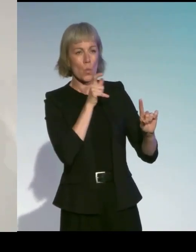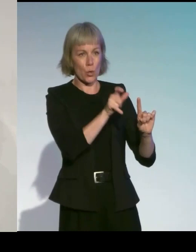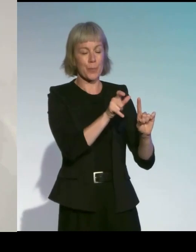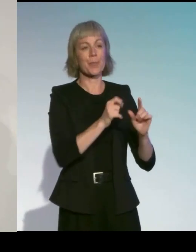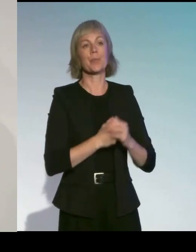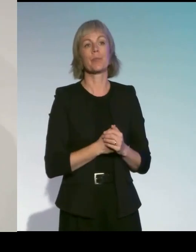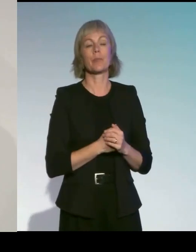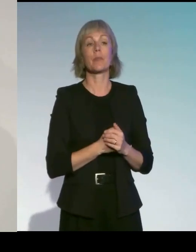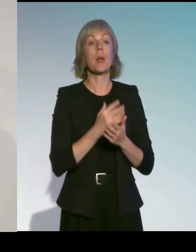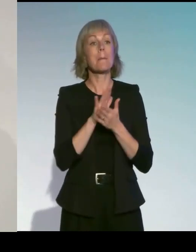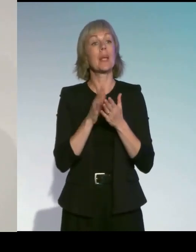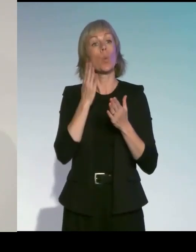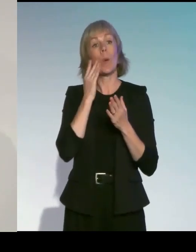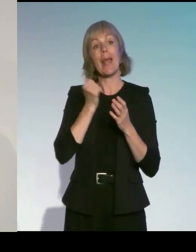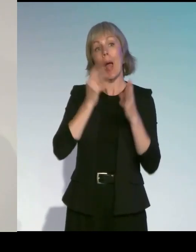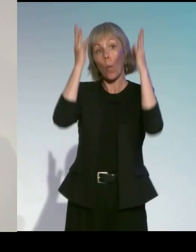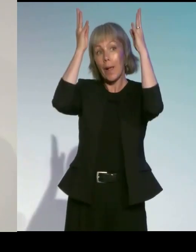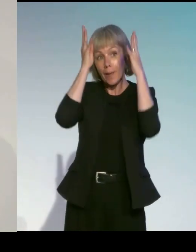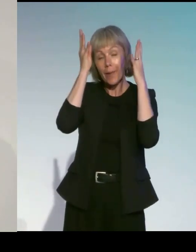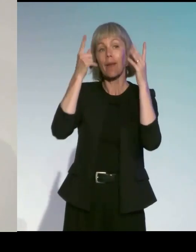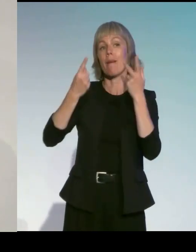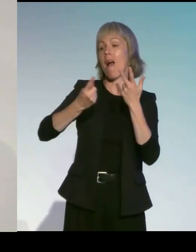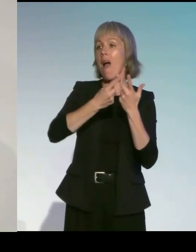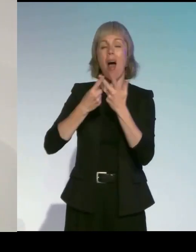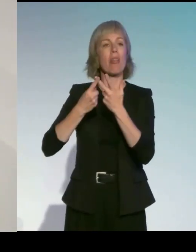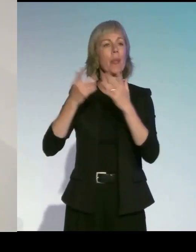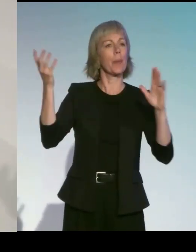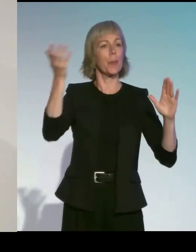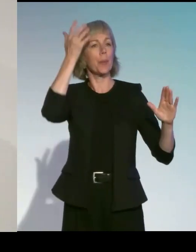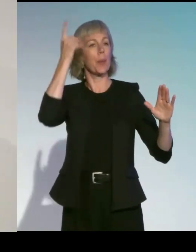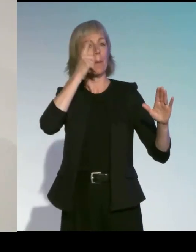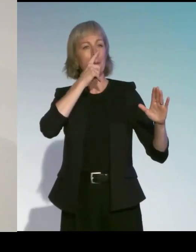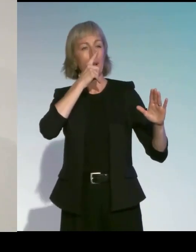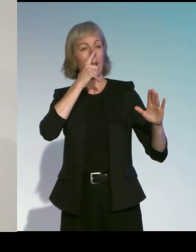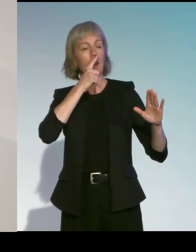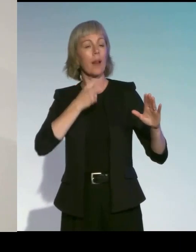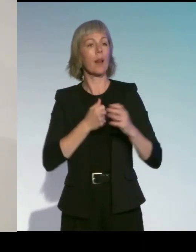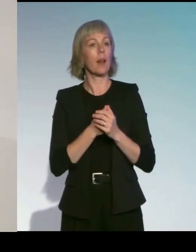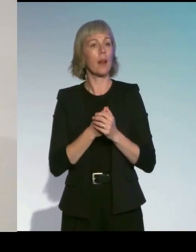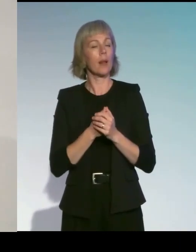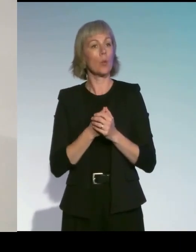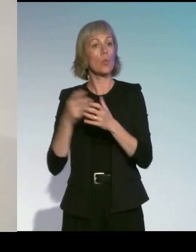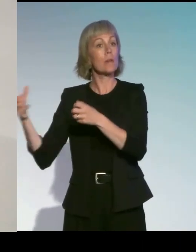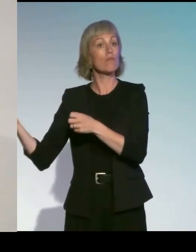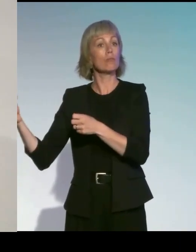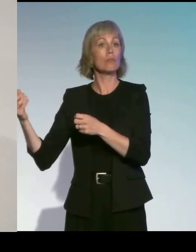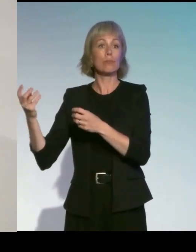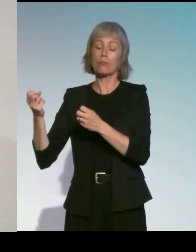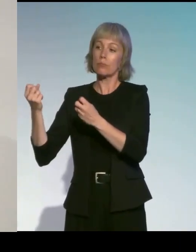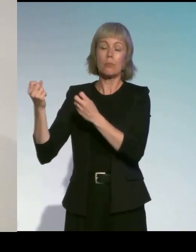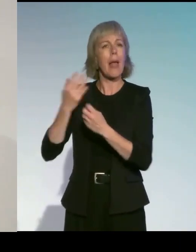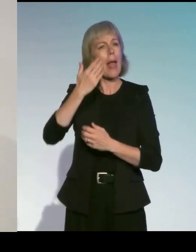our kings and nobles used to, they bring in all the